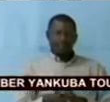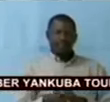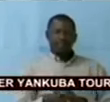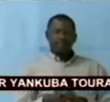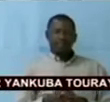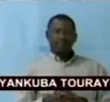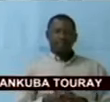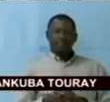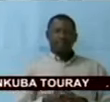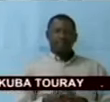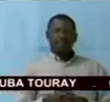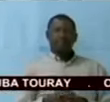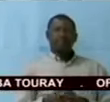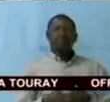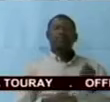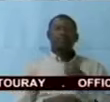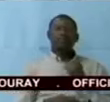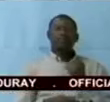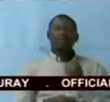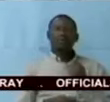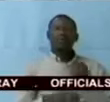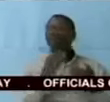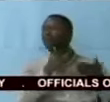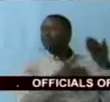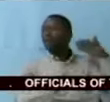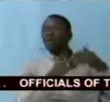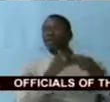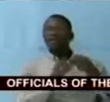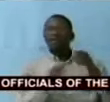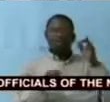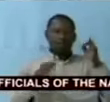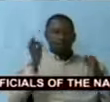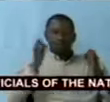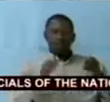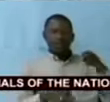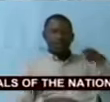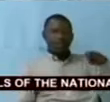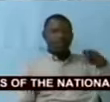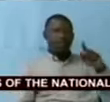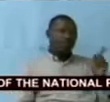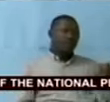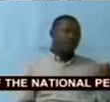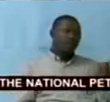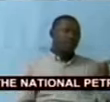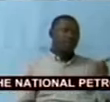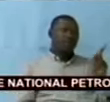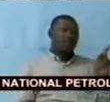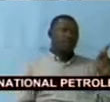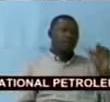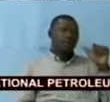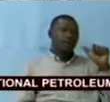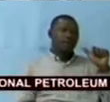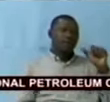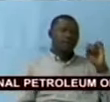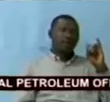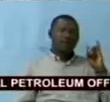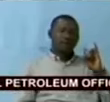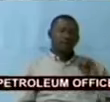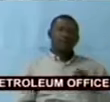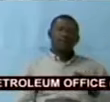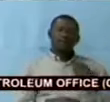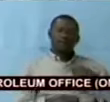Because even though the then Justice Care was we were very close. But I